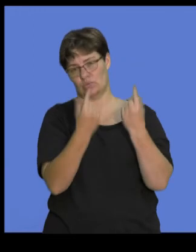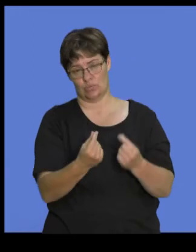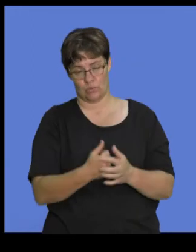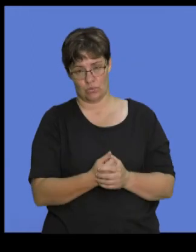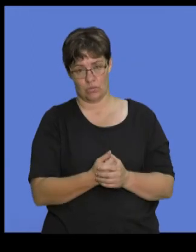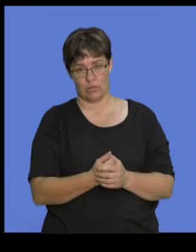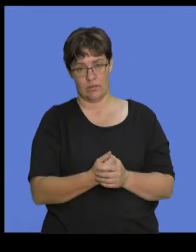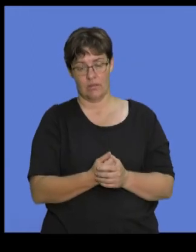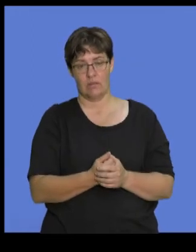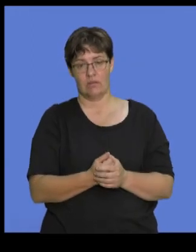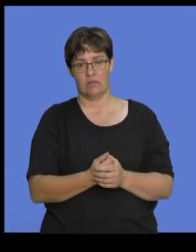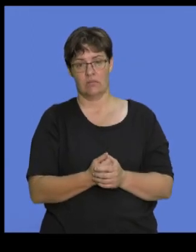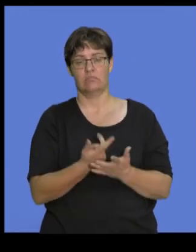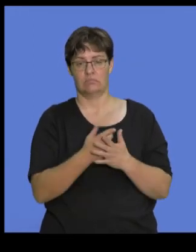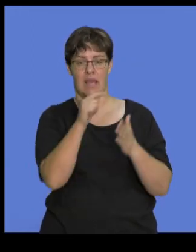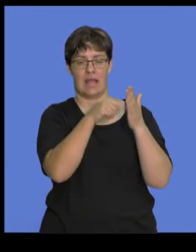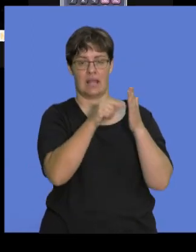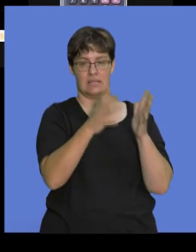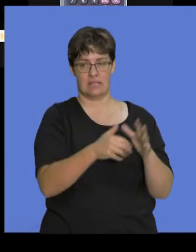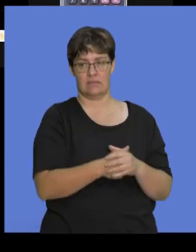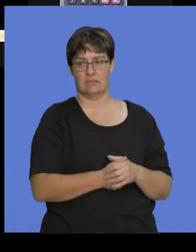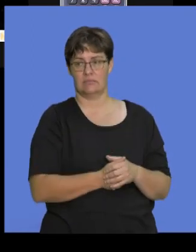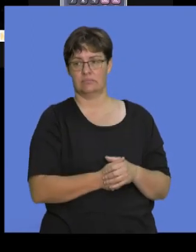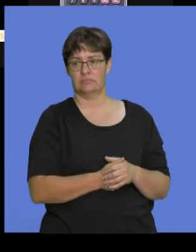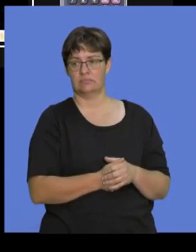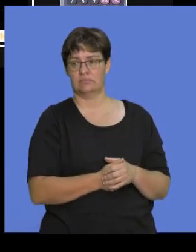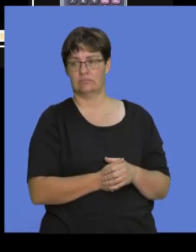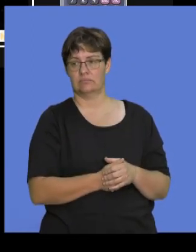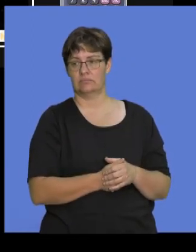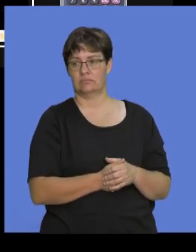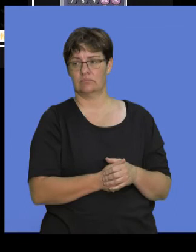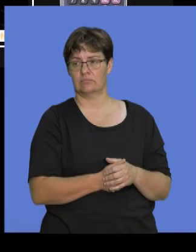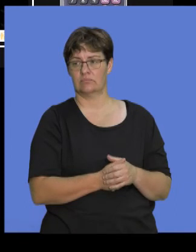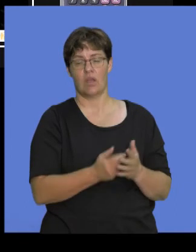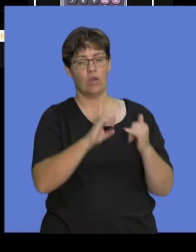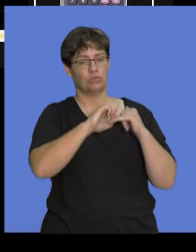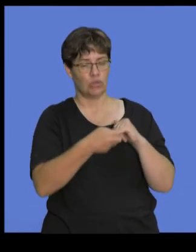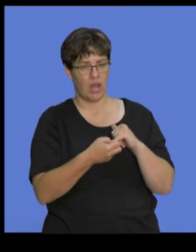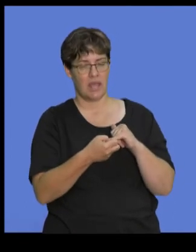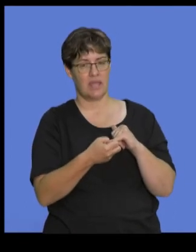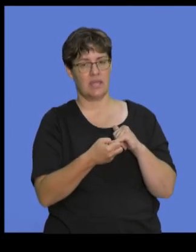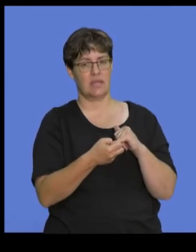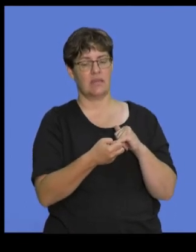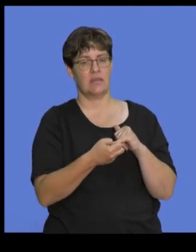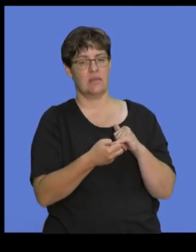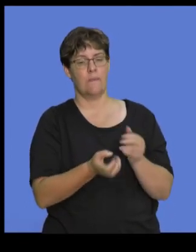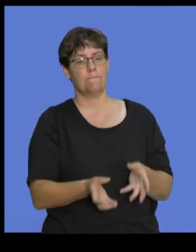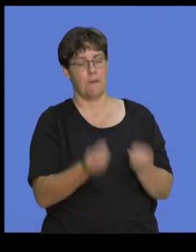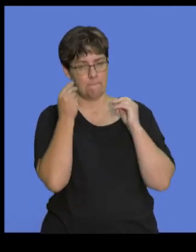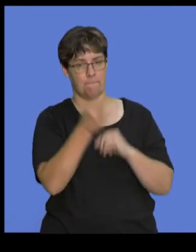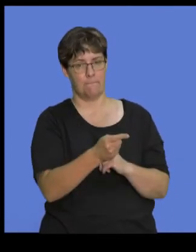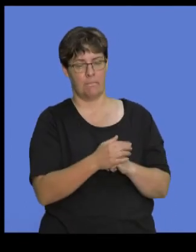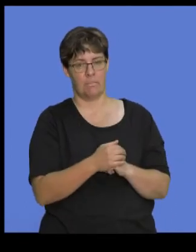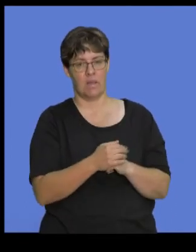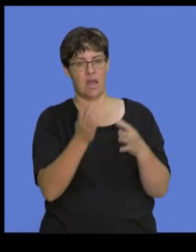okay? So we can go to our calculator very quickly and then try and get